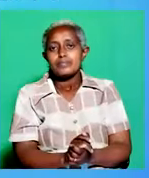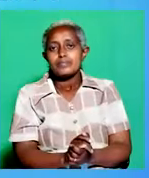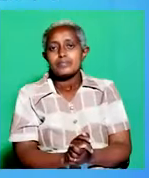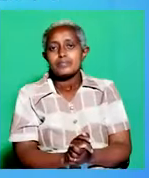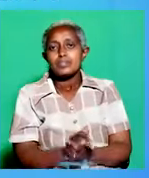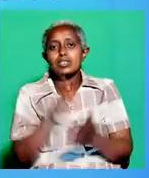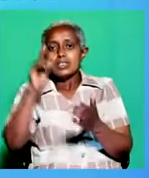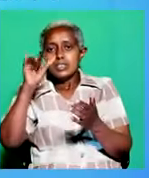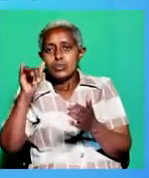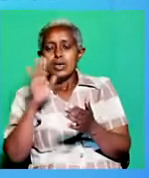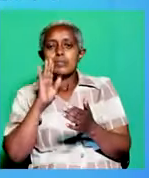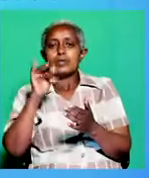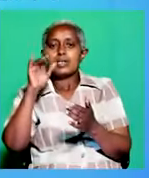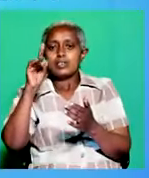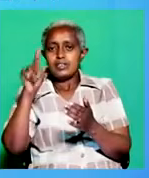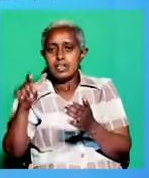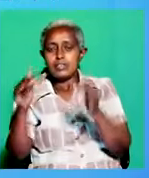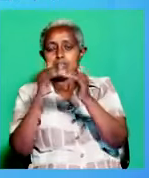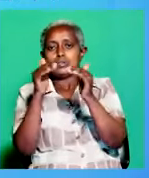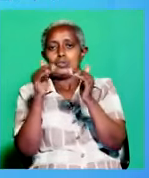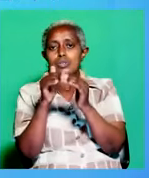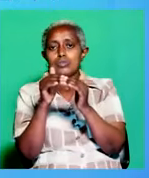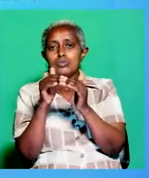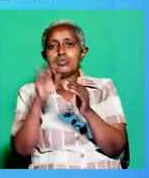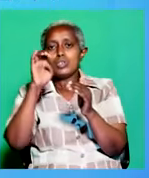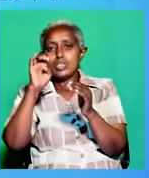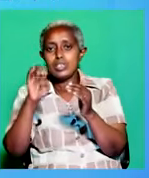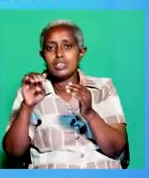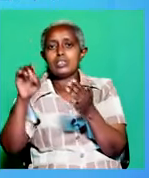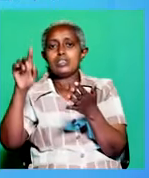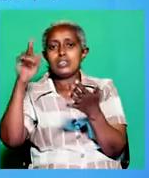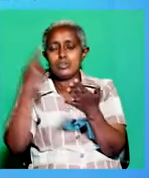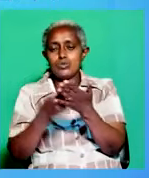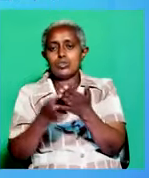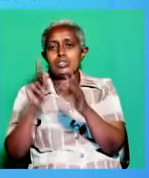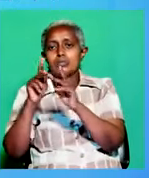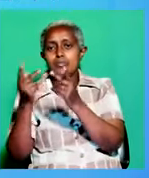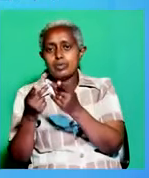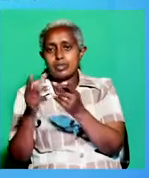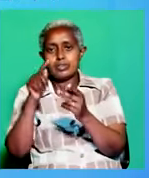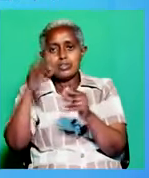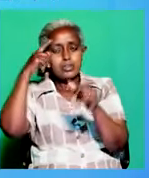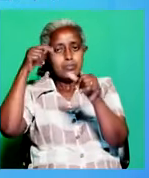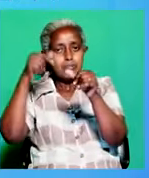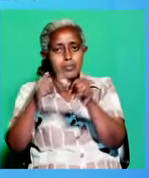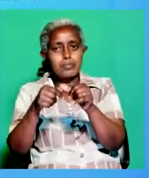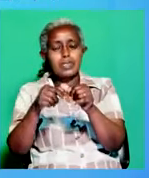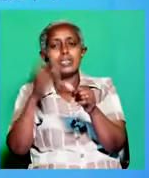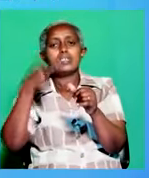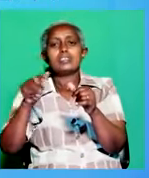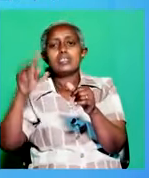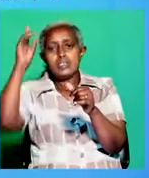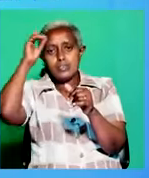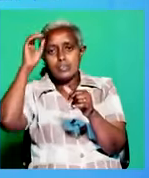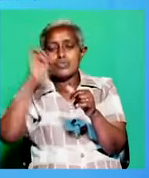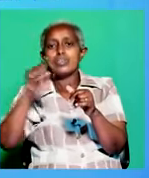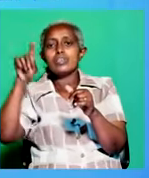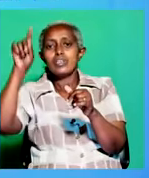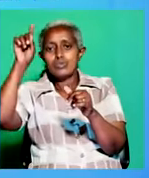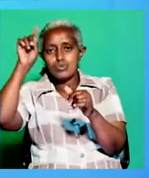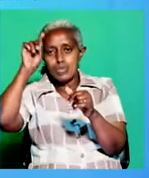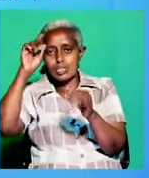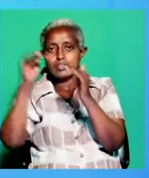Dy by dx, this equal to e raised to this part. I hope you remember the derivative of e raised